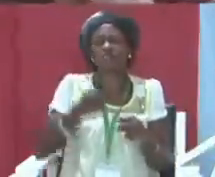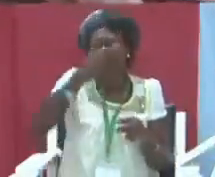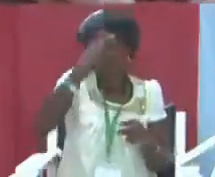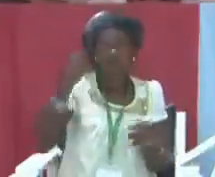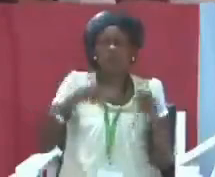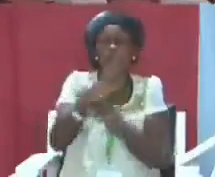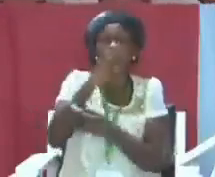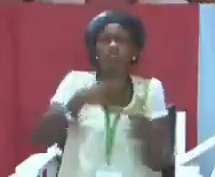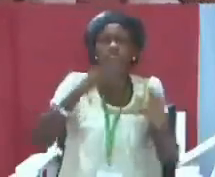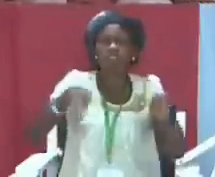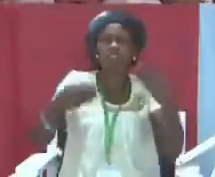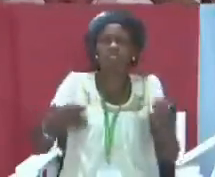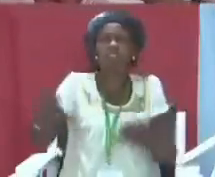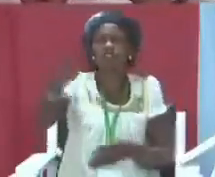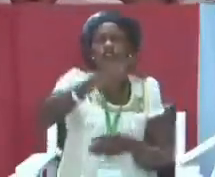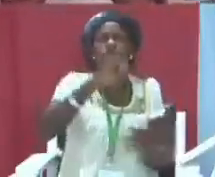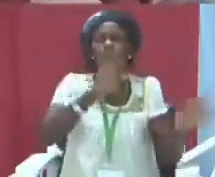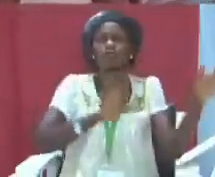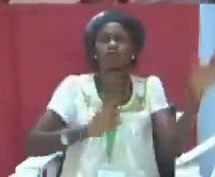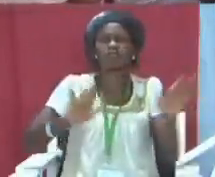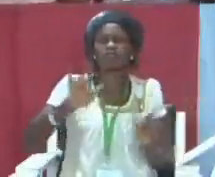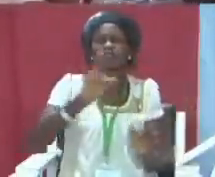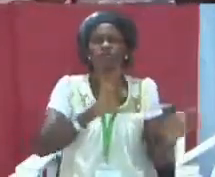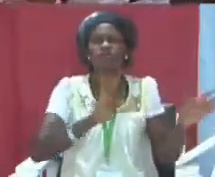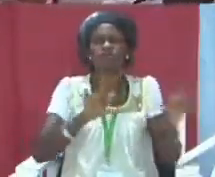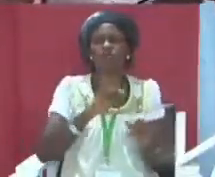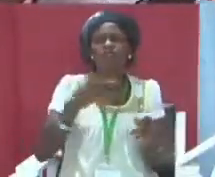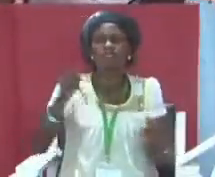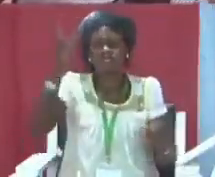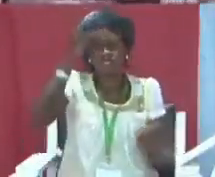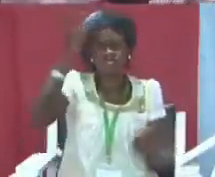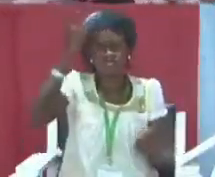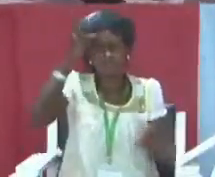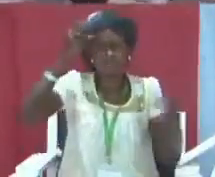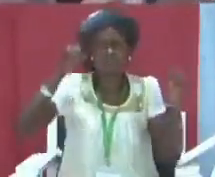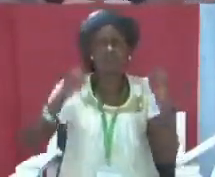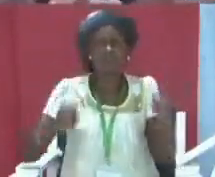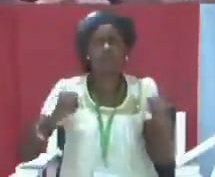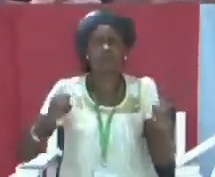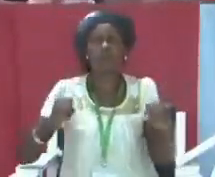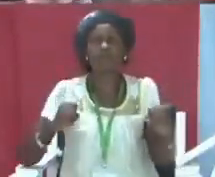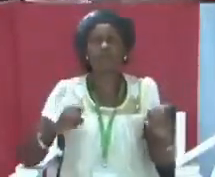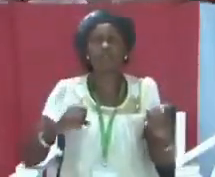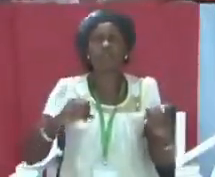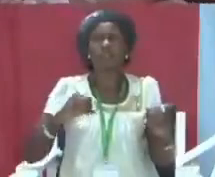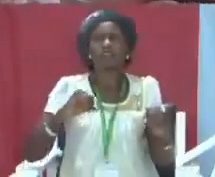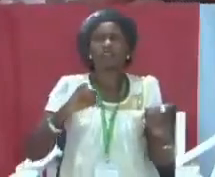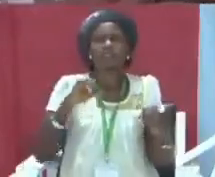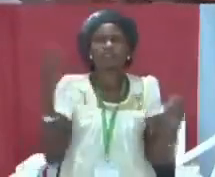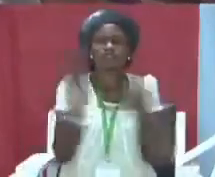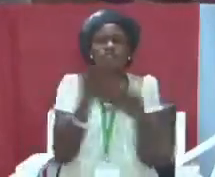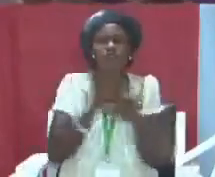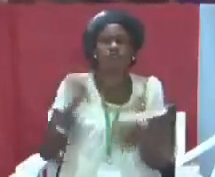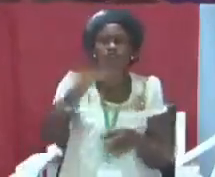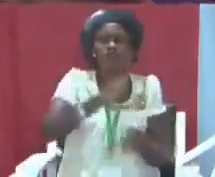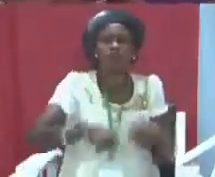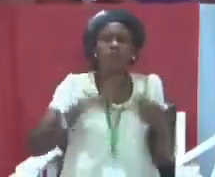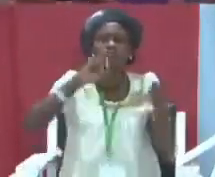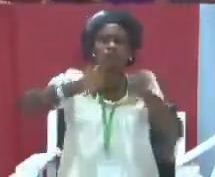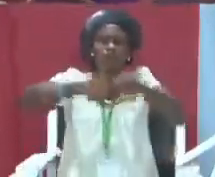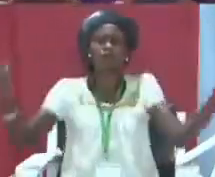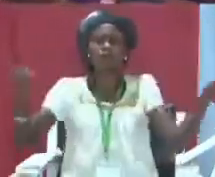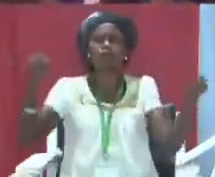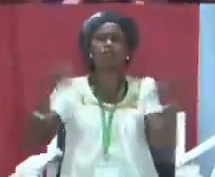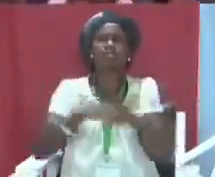Because God has granted you mercy, the devil's power in troubling your life is broken